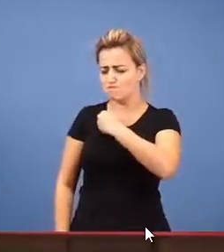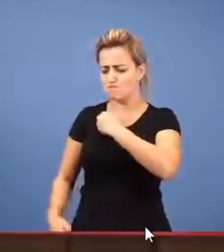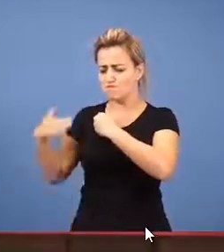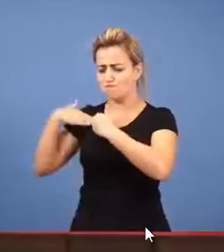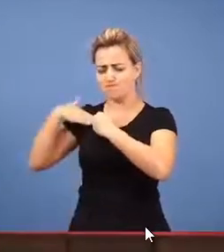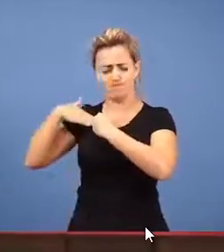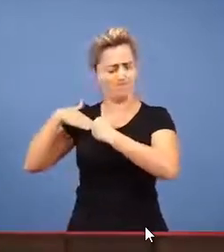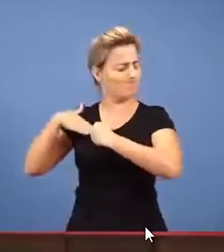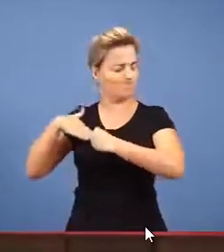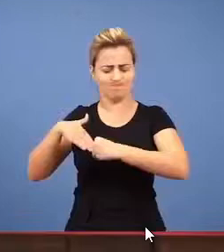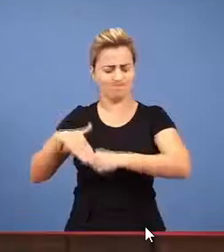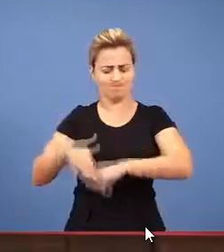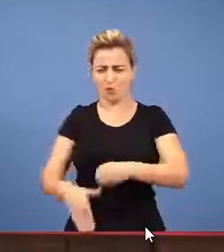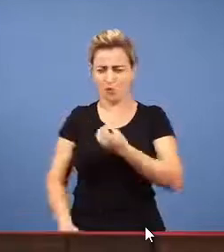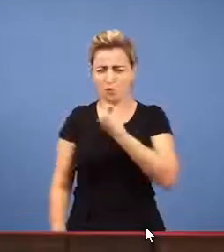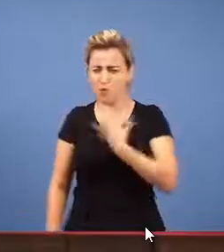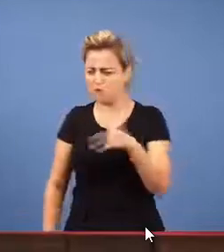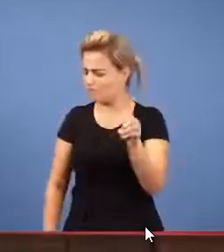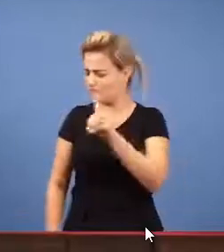something against.